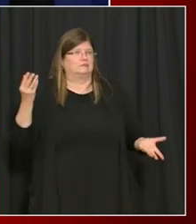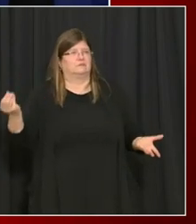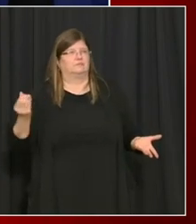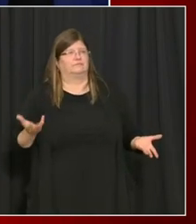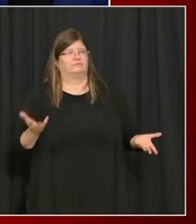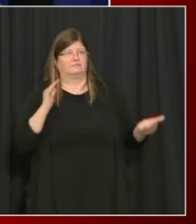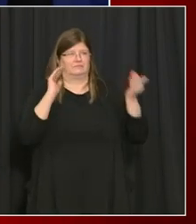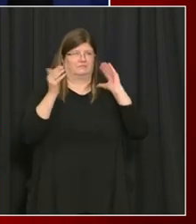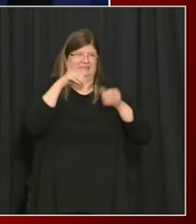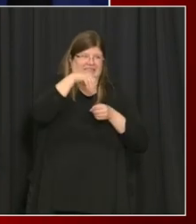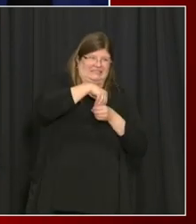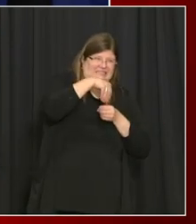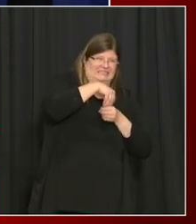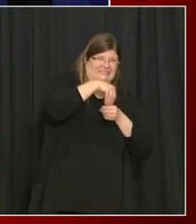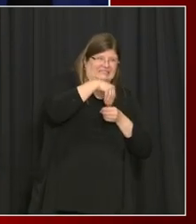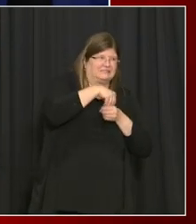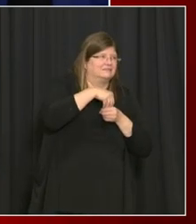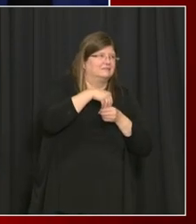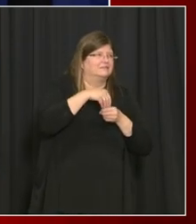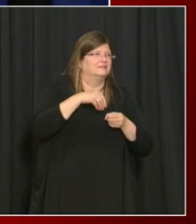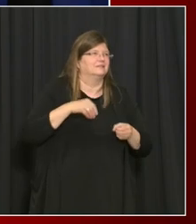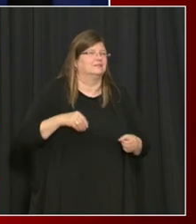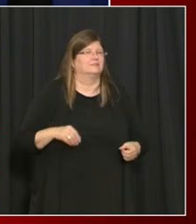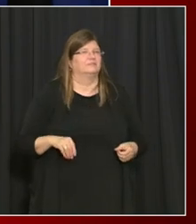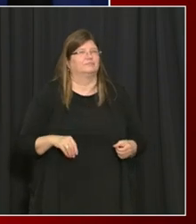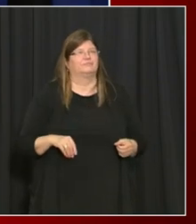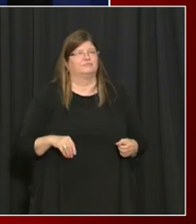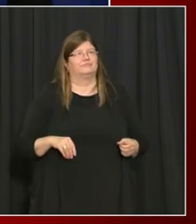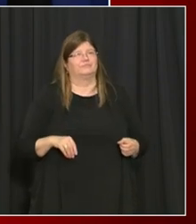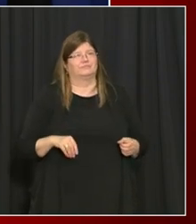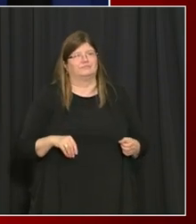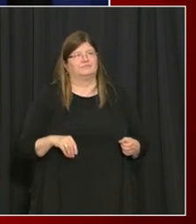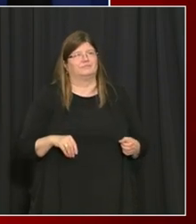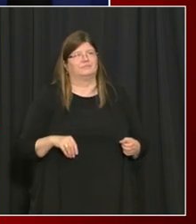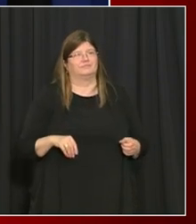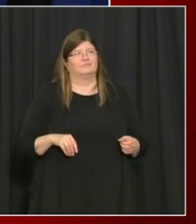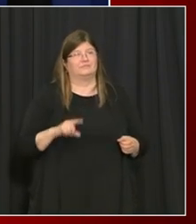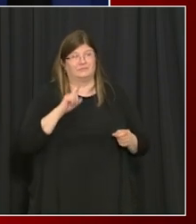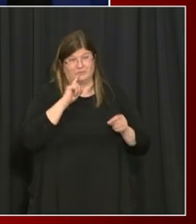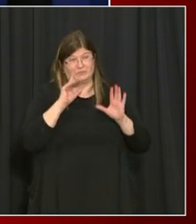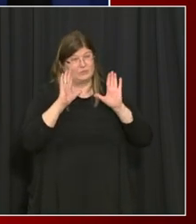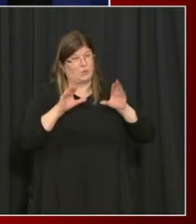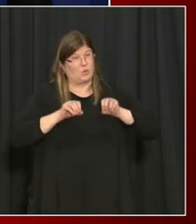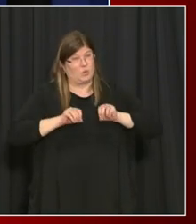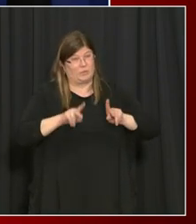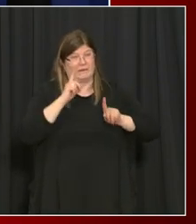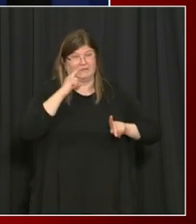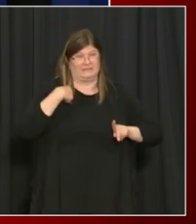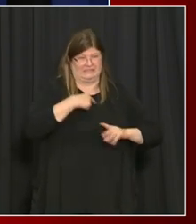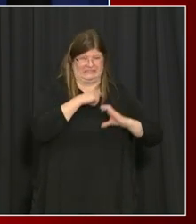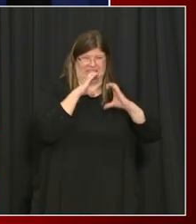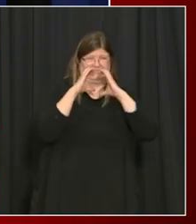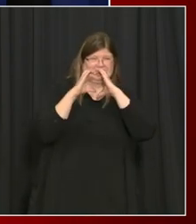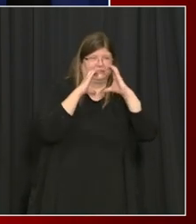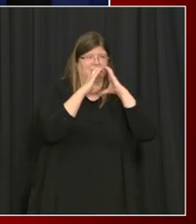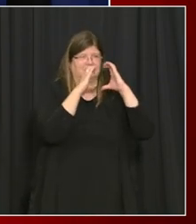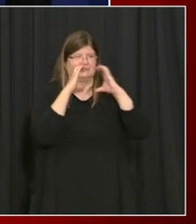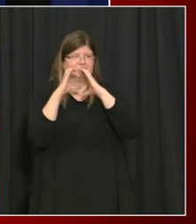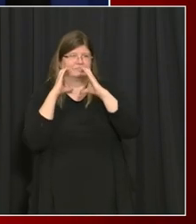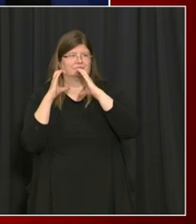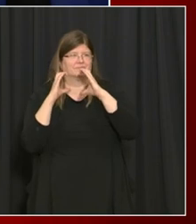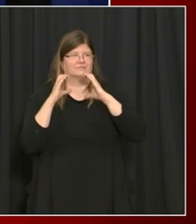opposed to in these contained settings. It's a great opportunity for us to communicate that we have